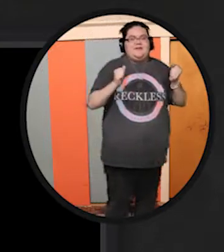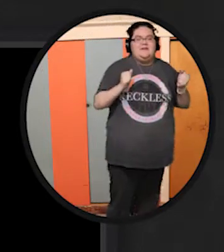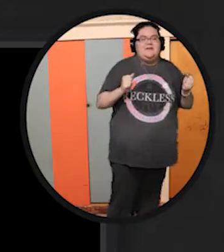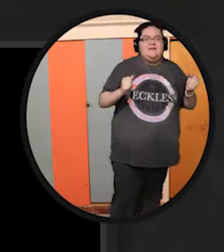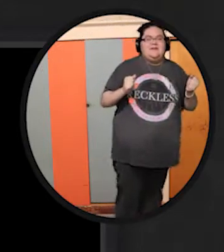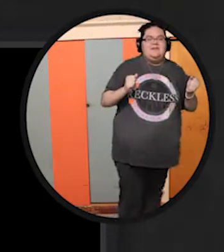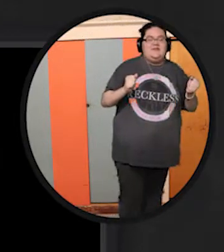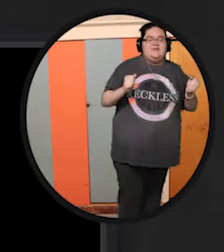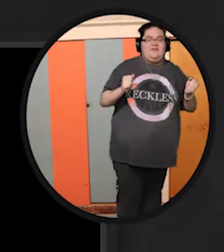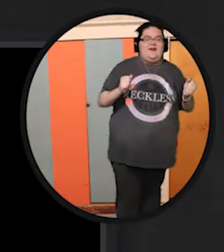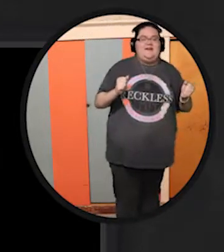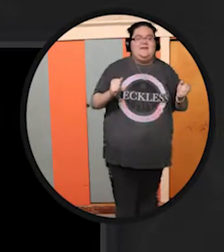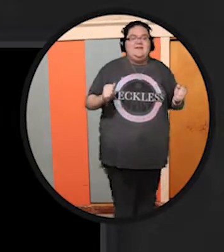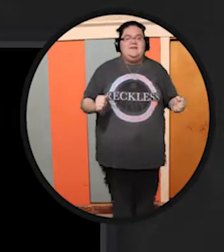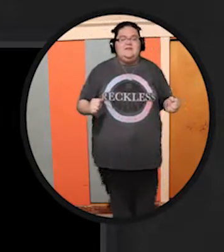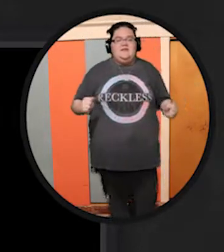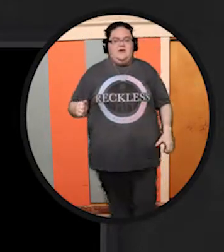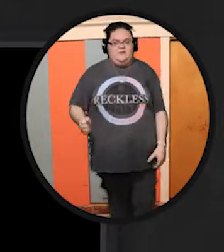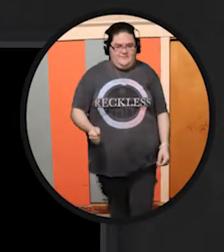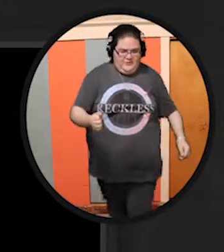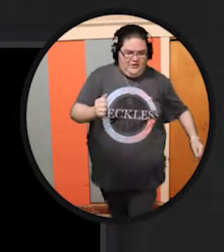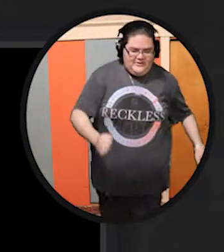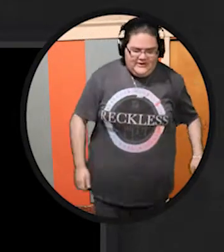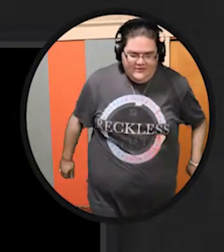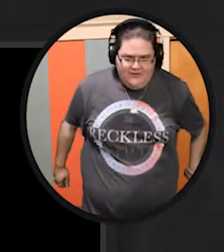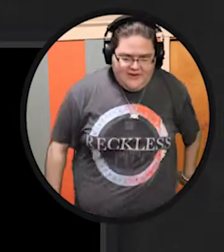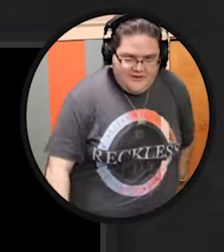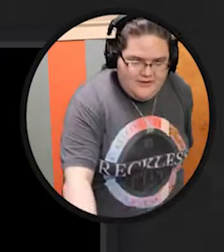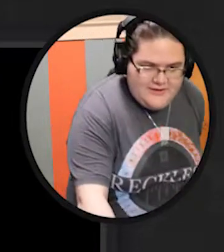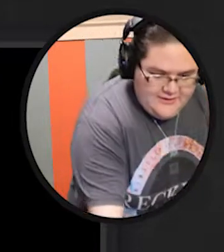were getting a little too big. That's terrifying.